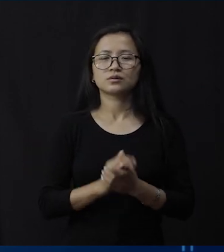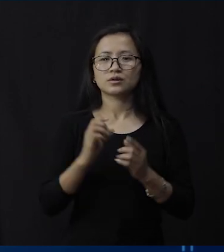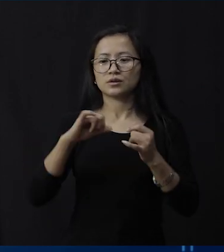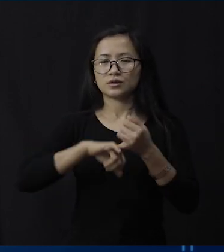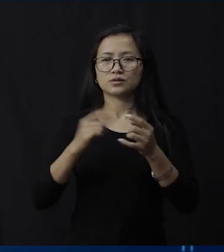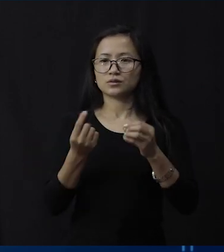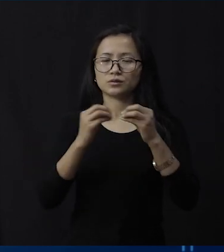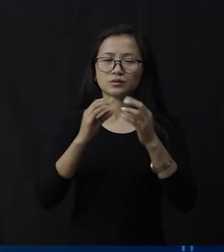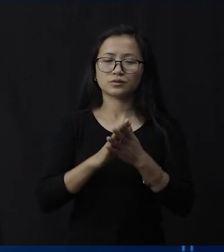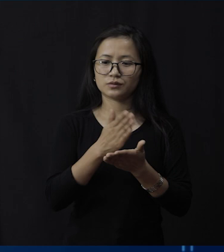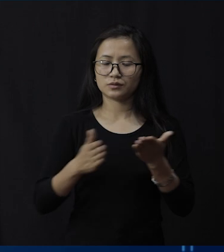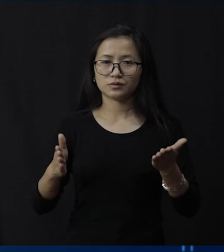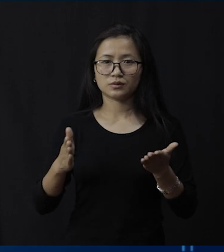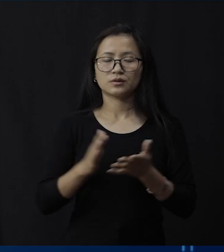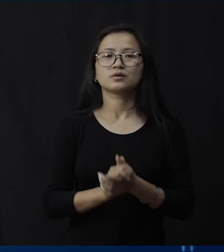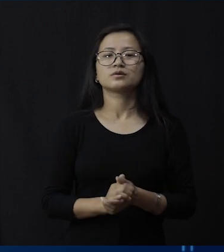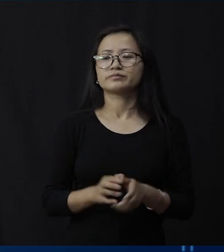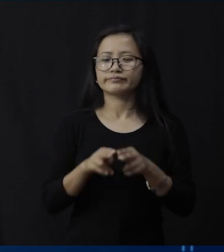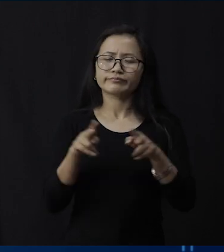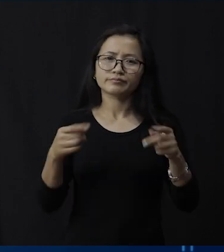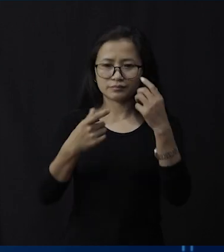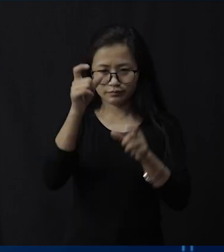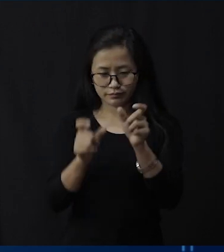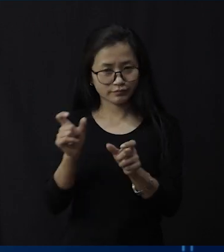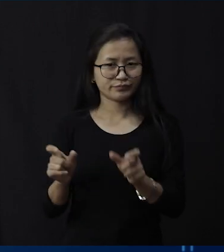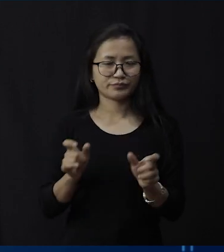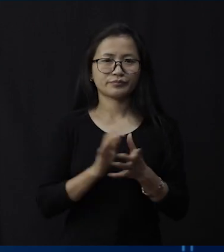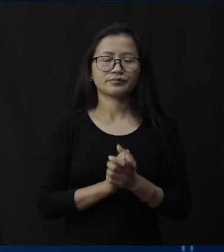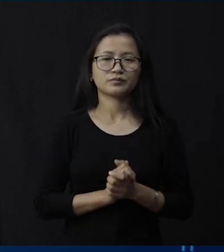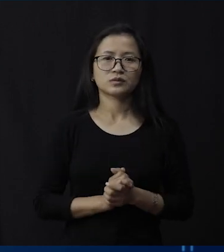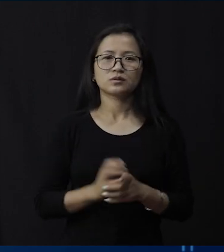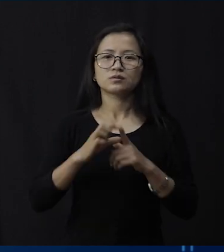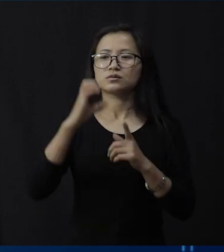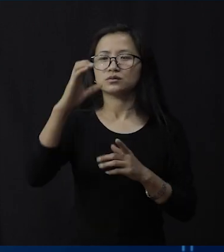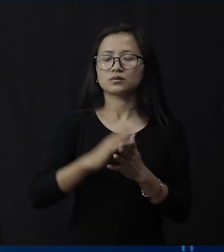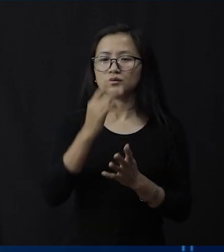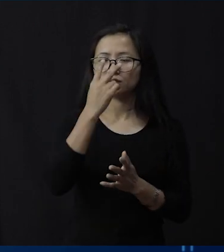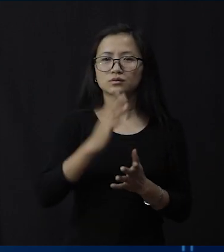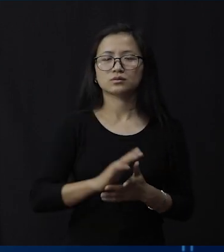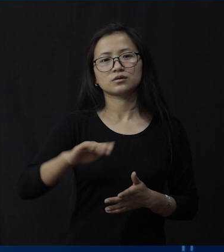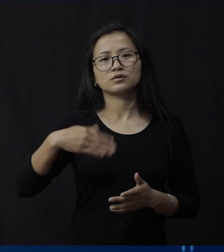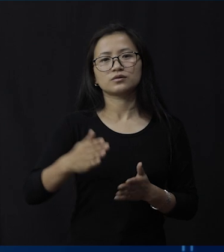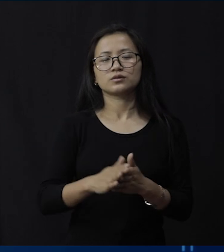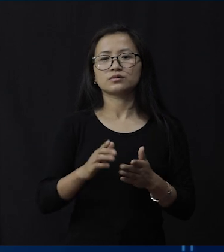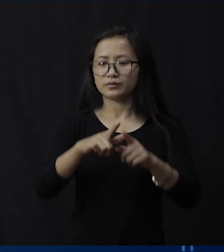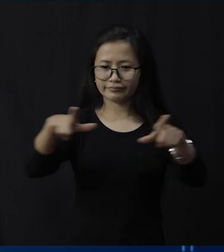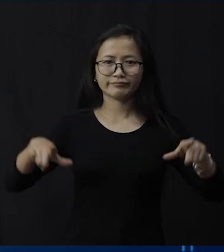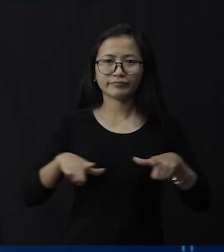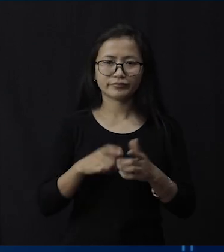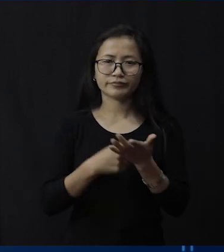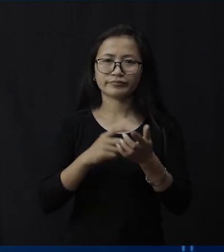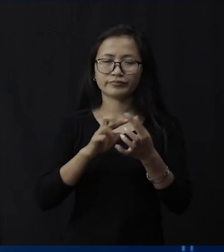subdivisions are taken by different people. Okay, and also the DC looks after the land revenue,